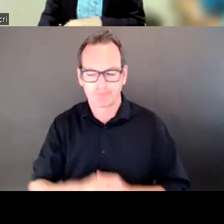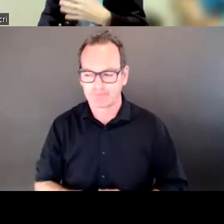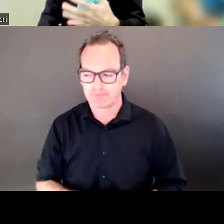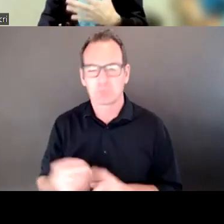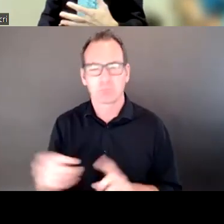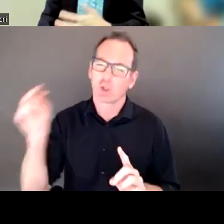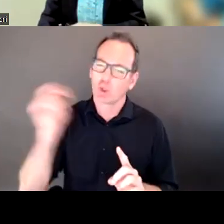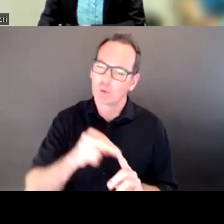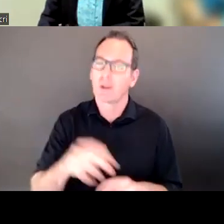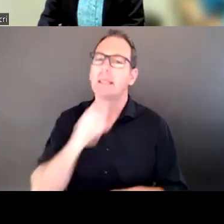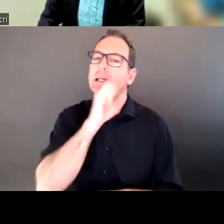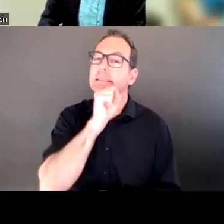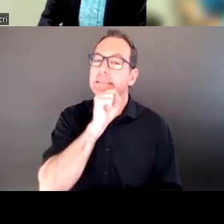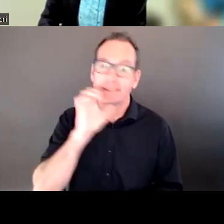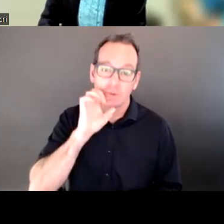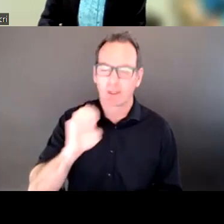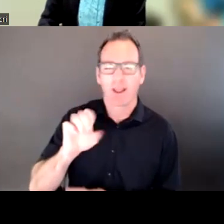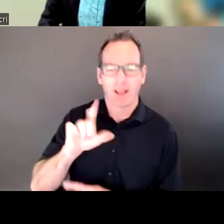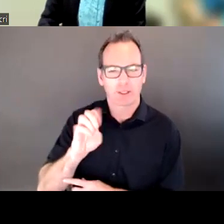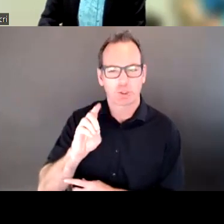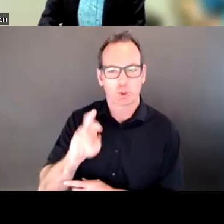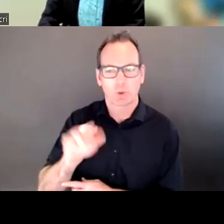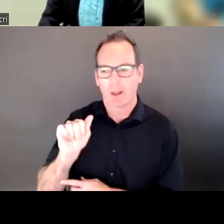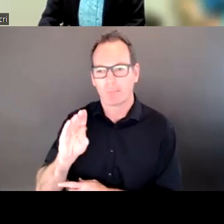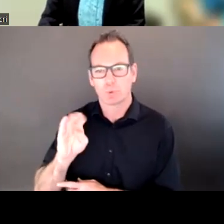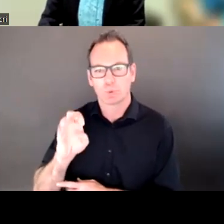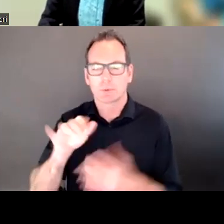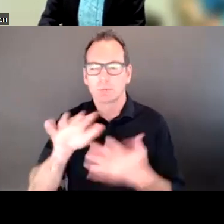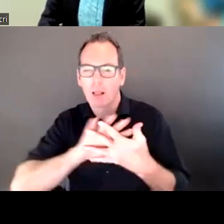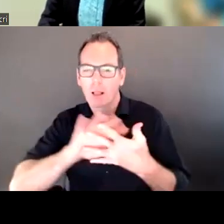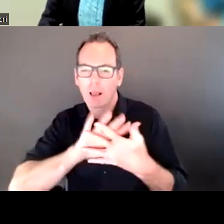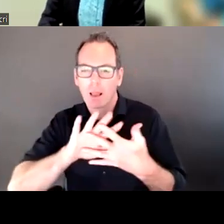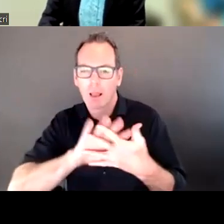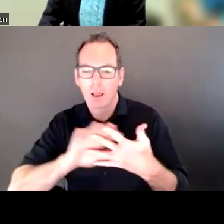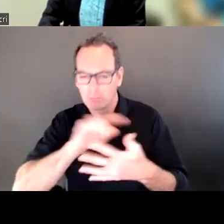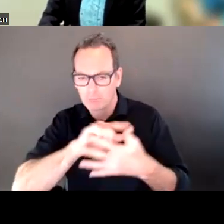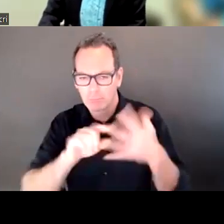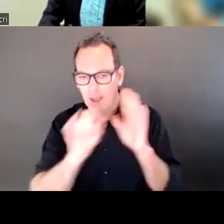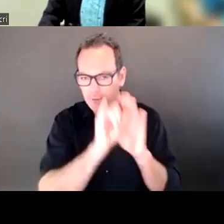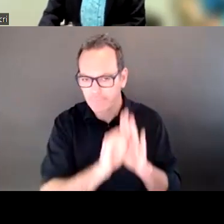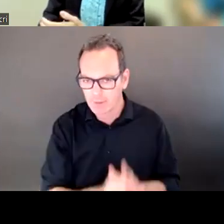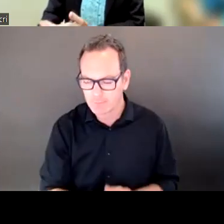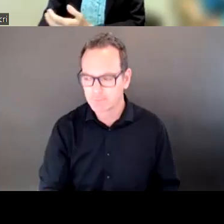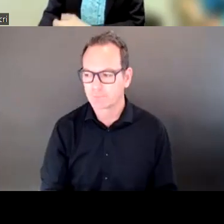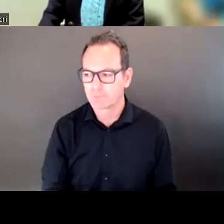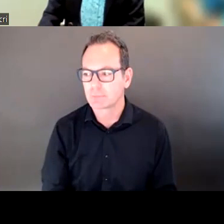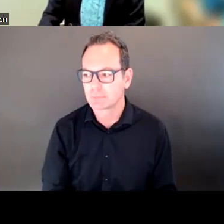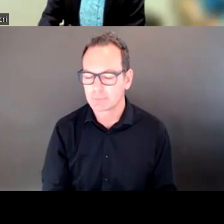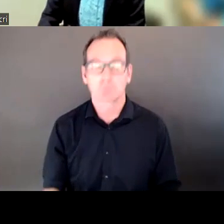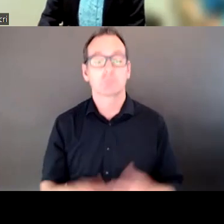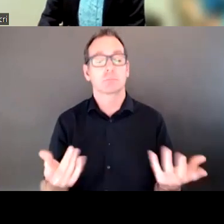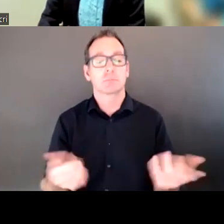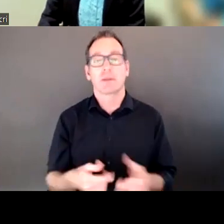reporting, what are those gray zones and what's an ethics issue? So some ways of defining an ethics issue are when we encounter conflicting